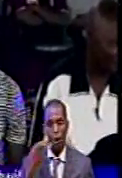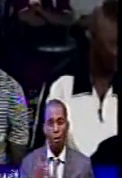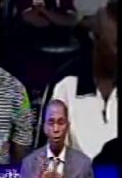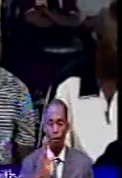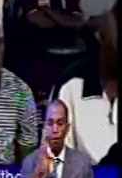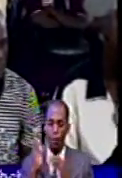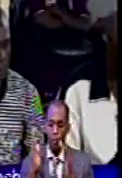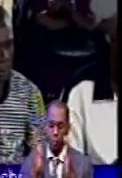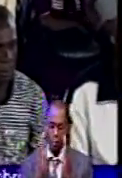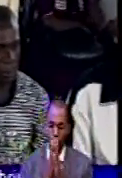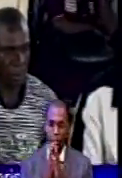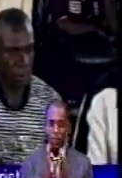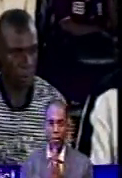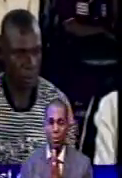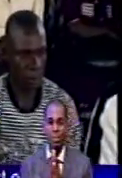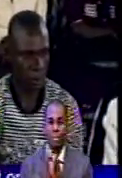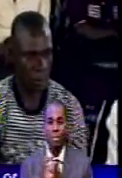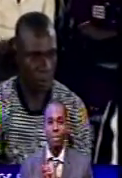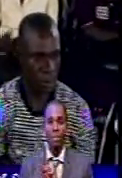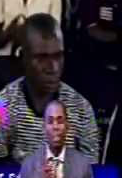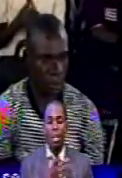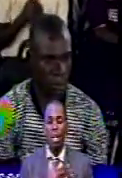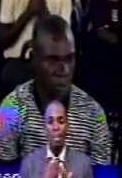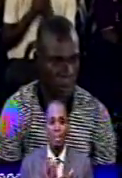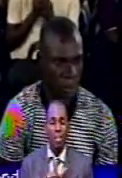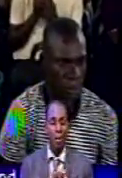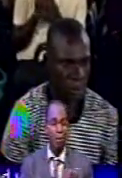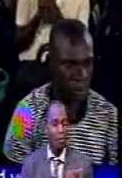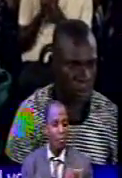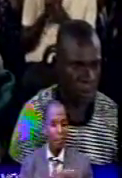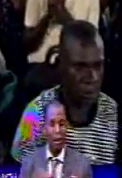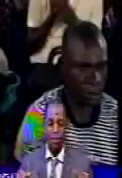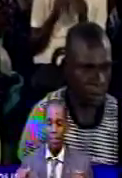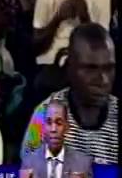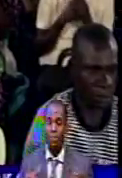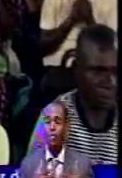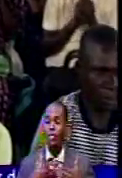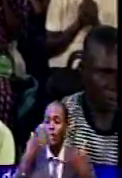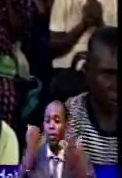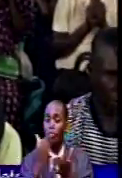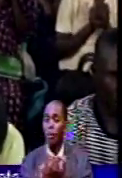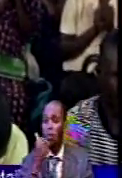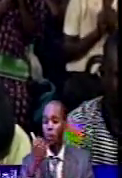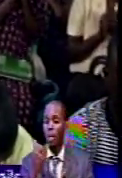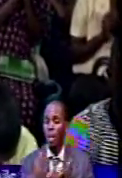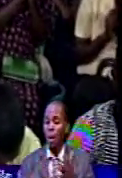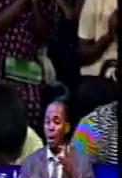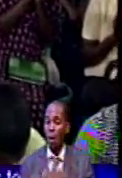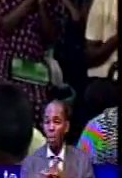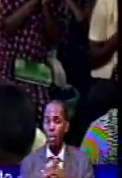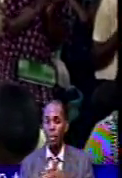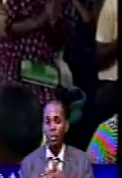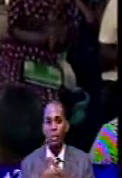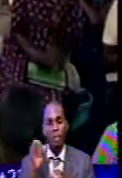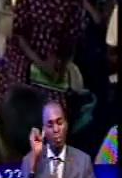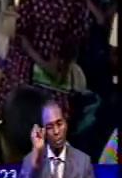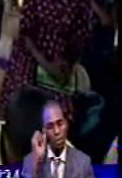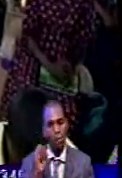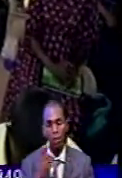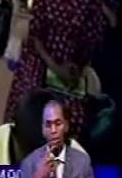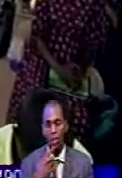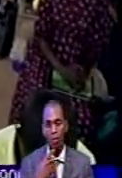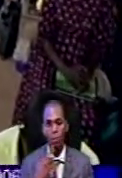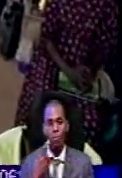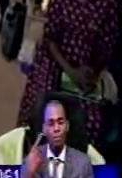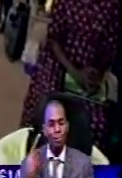that was sent in from MCC. An unprecedented miracle took place. A